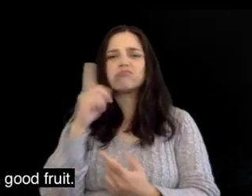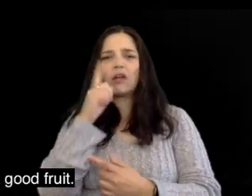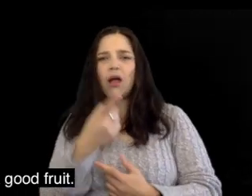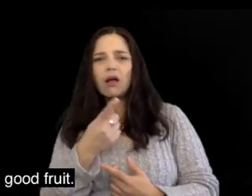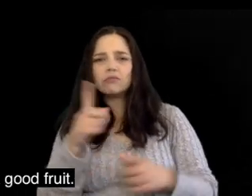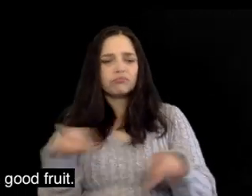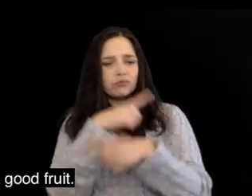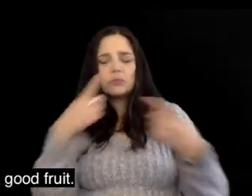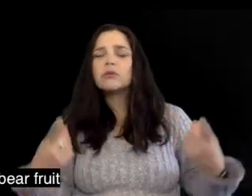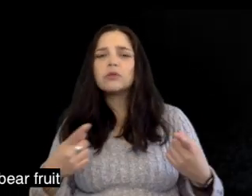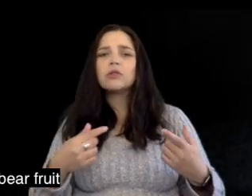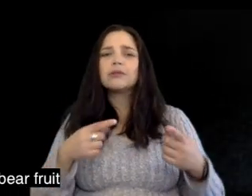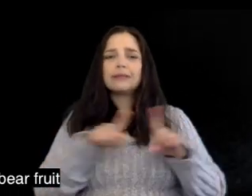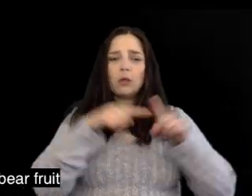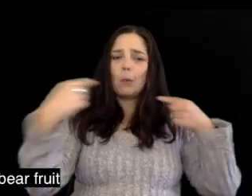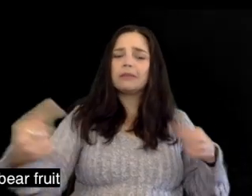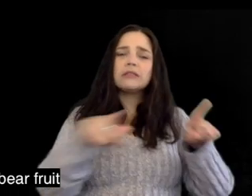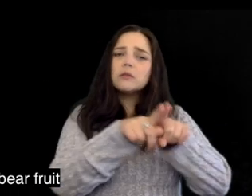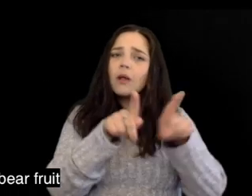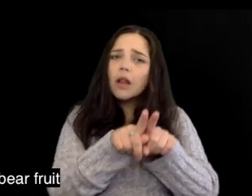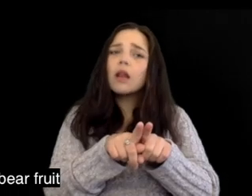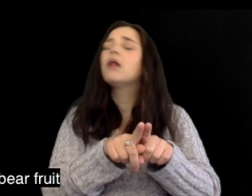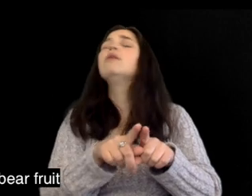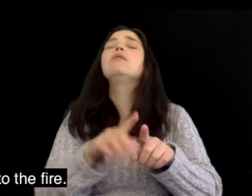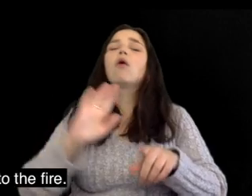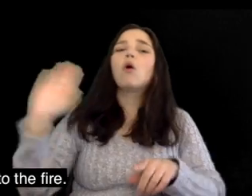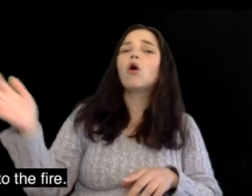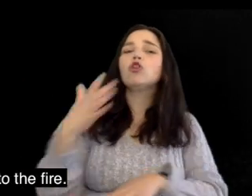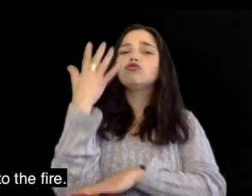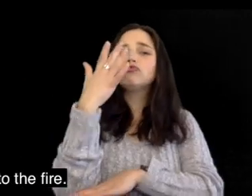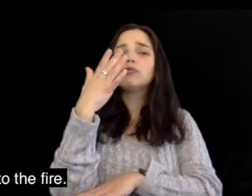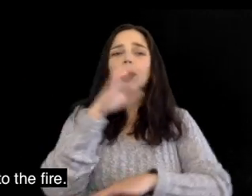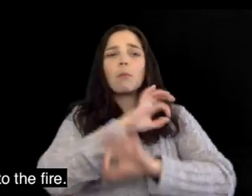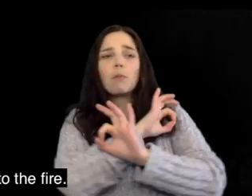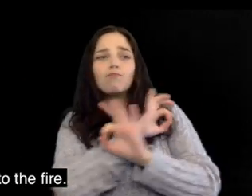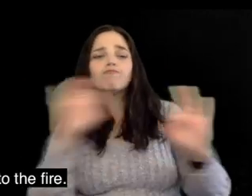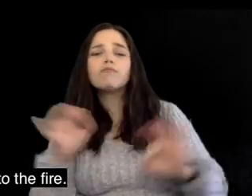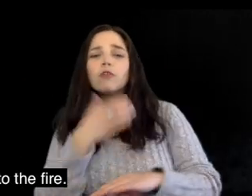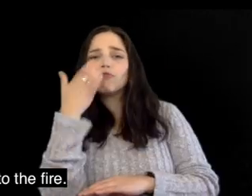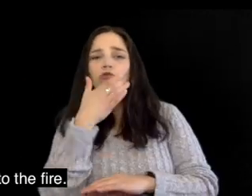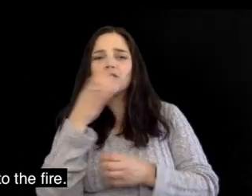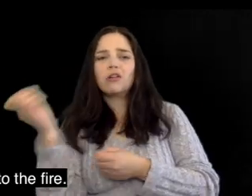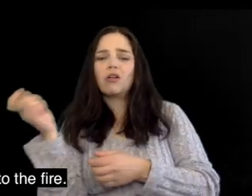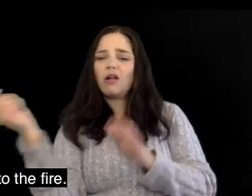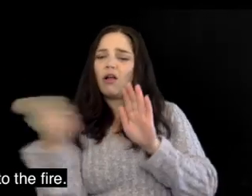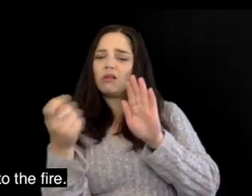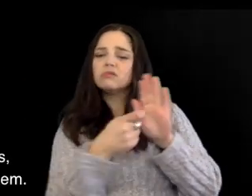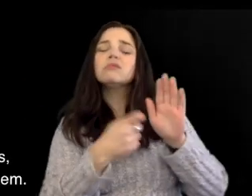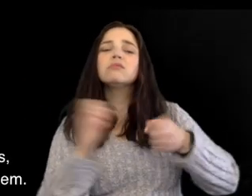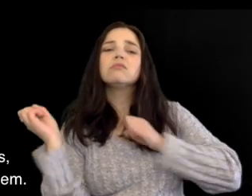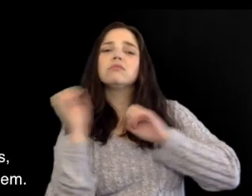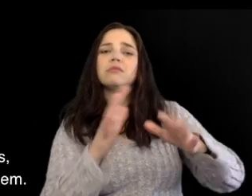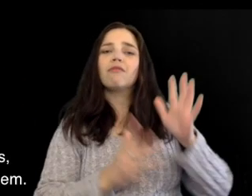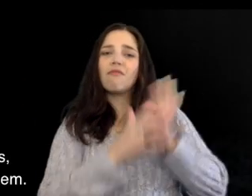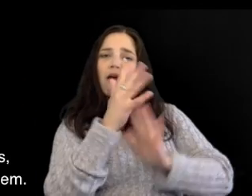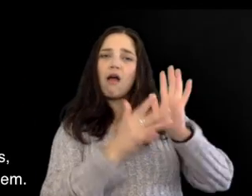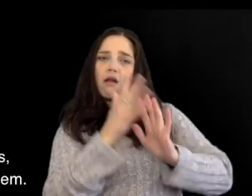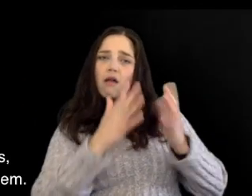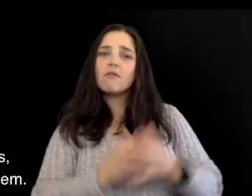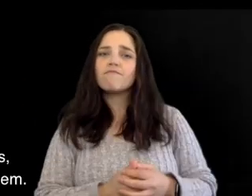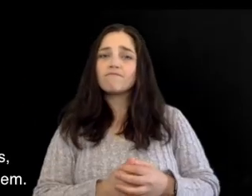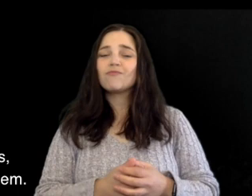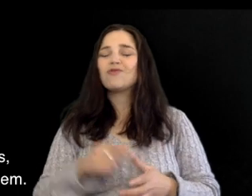bad tree cannot bear good fruit. Every tree that does not bear fruit is cut down and thrown into the fire.